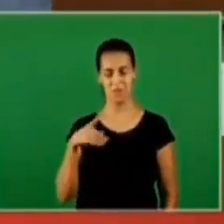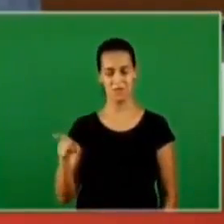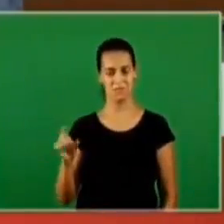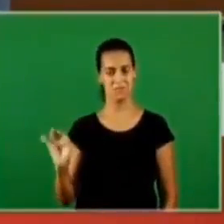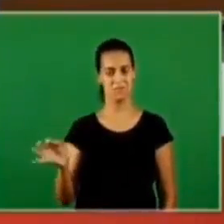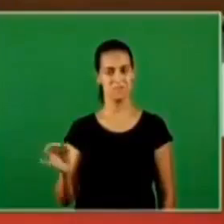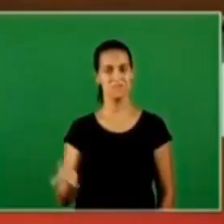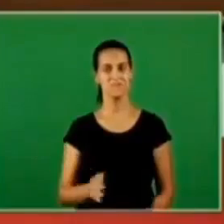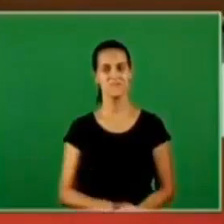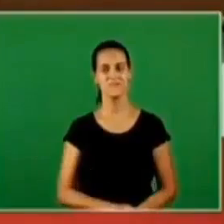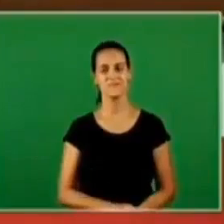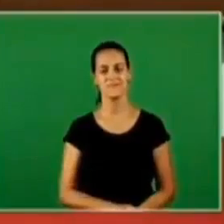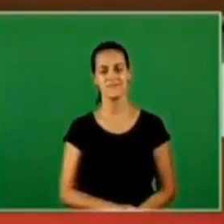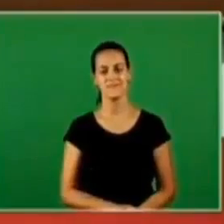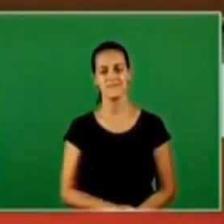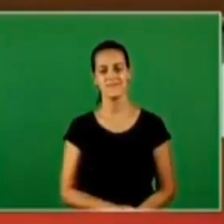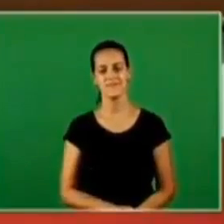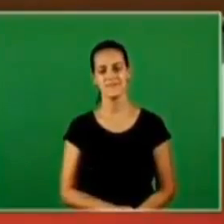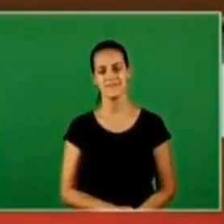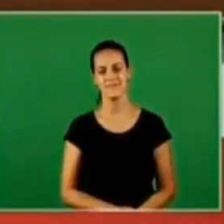He's a good one, huh?